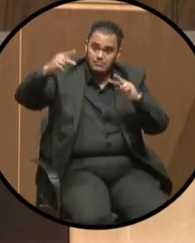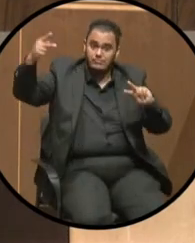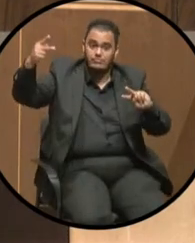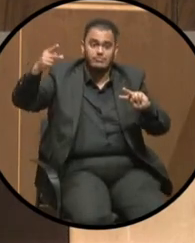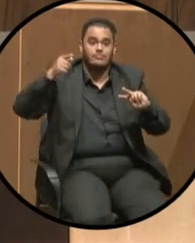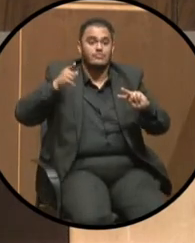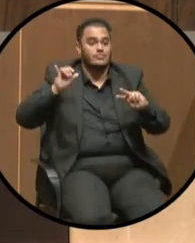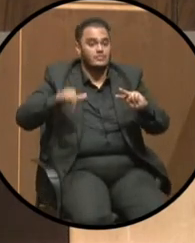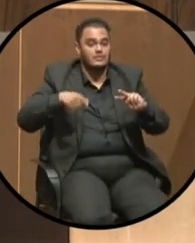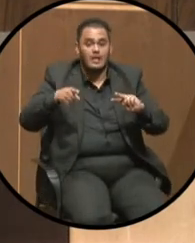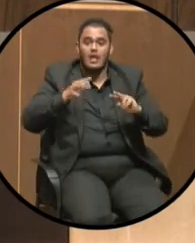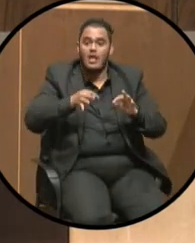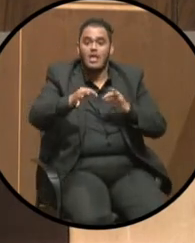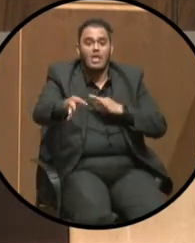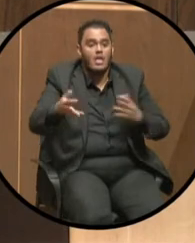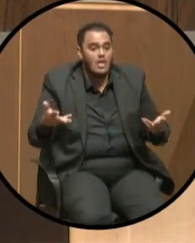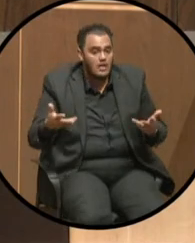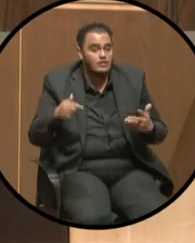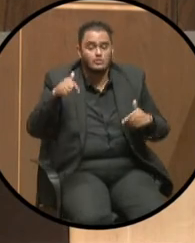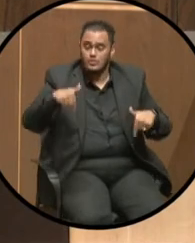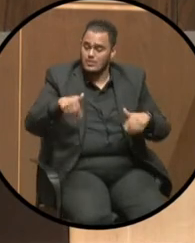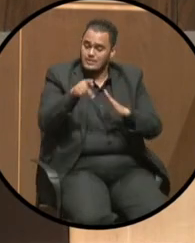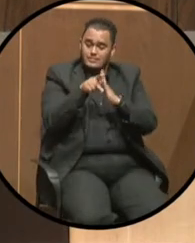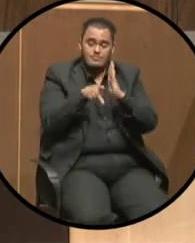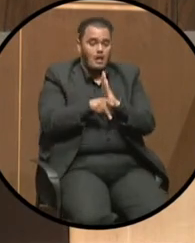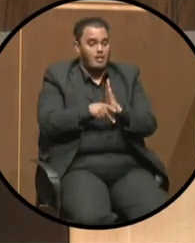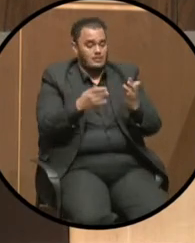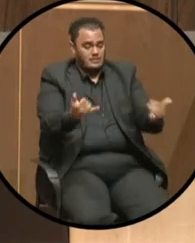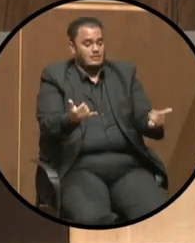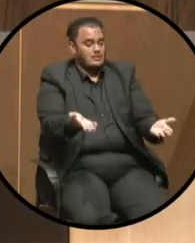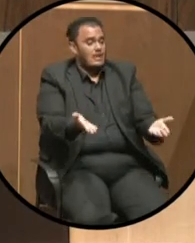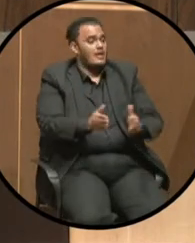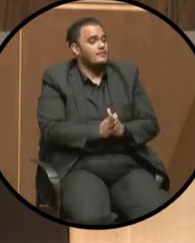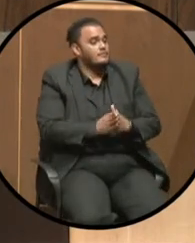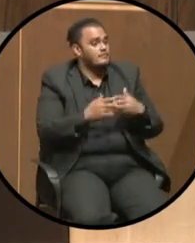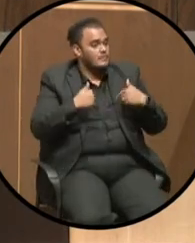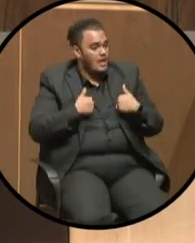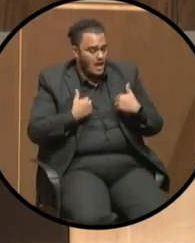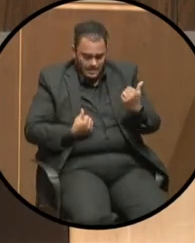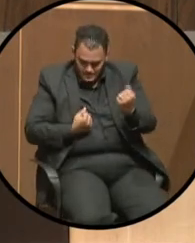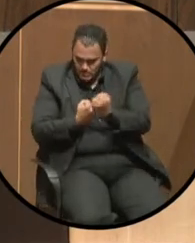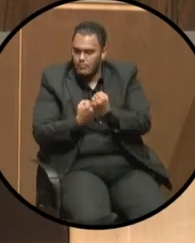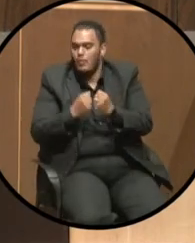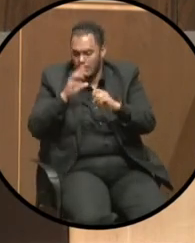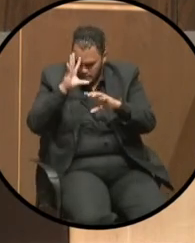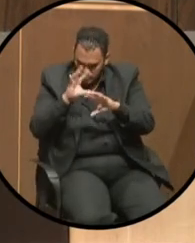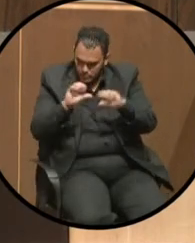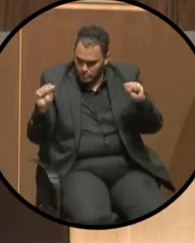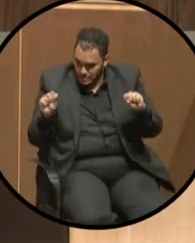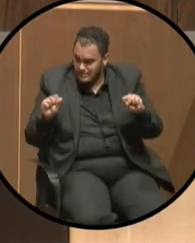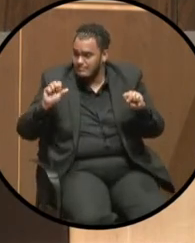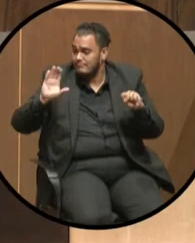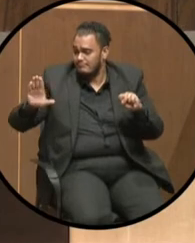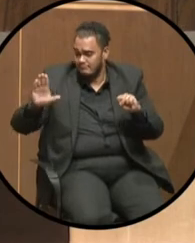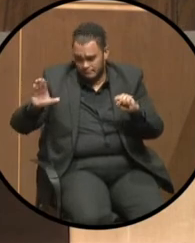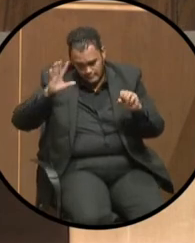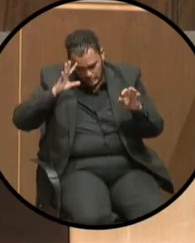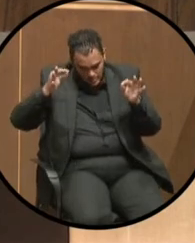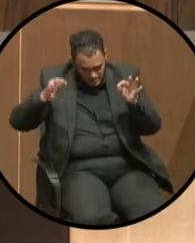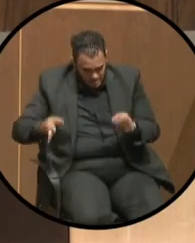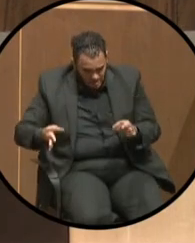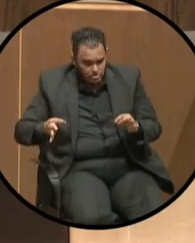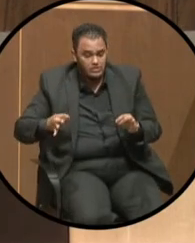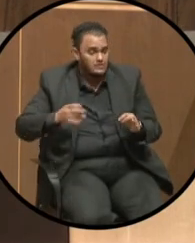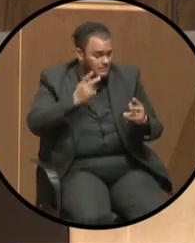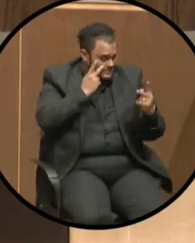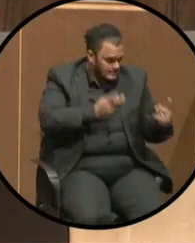pandemic. So on this policy before us today, I support the superintendent's ability to respond to changes